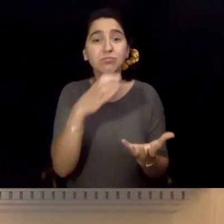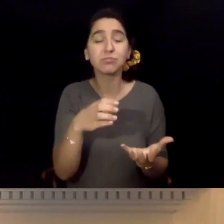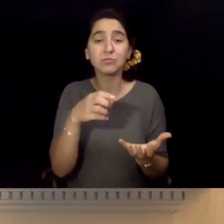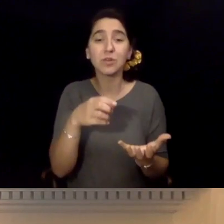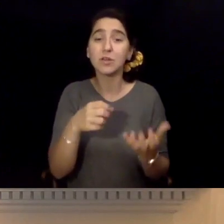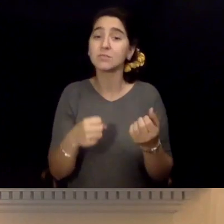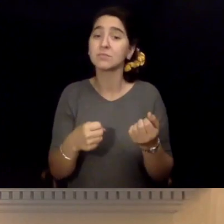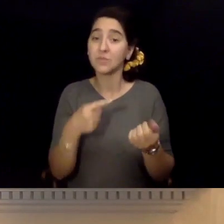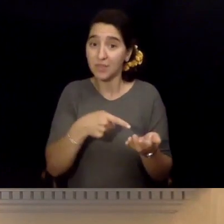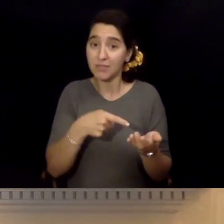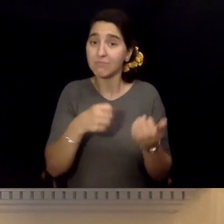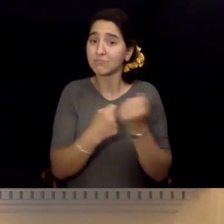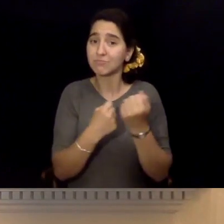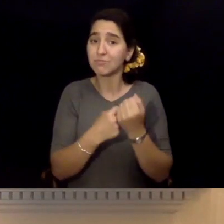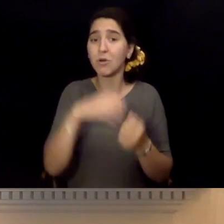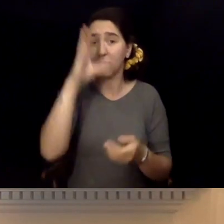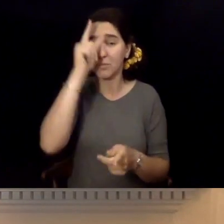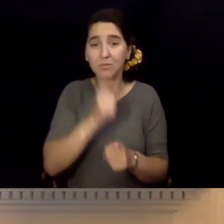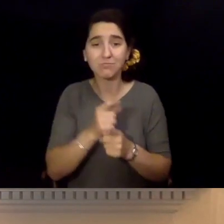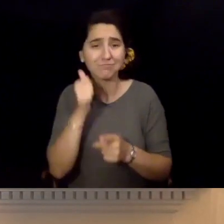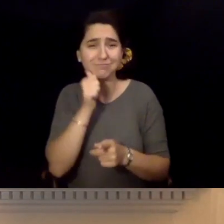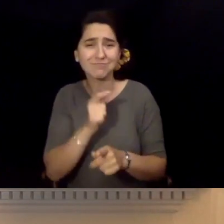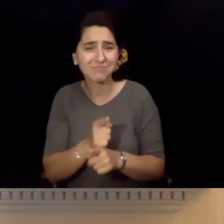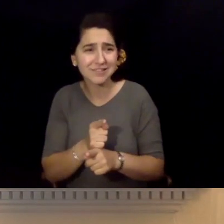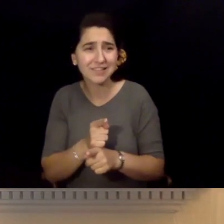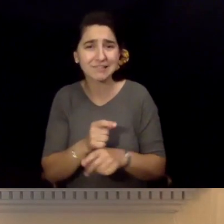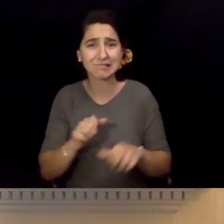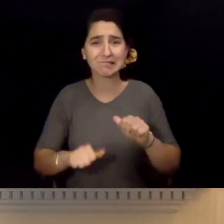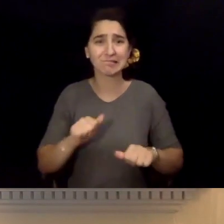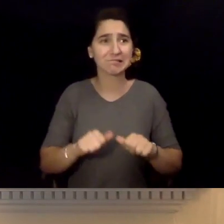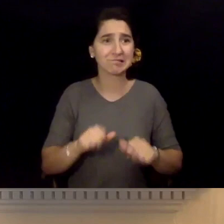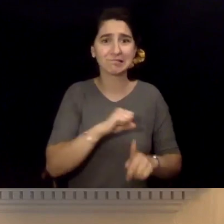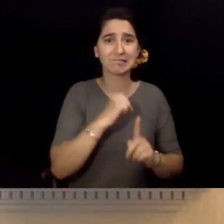help our brothers and sisters in these uncertain times